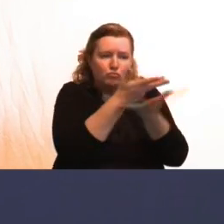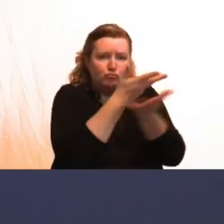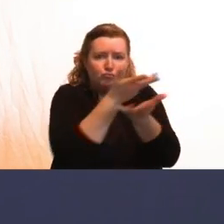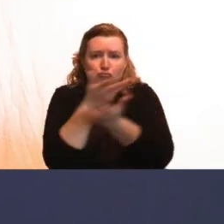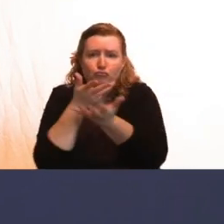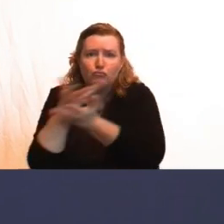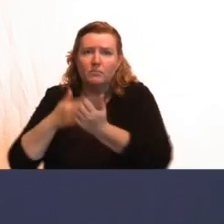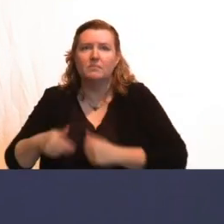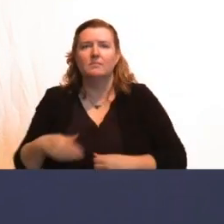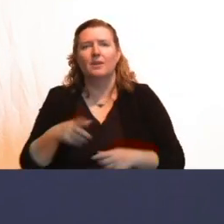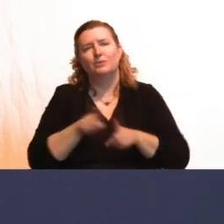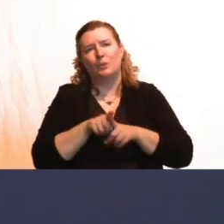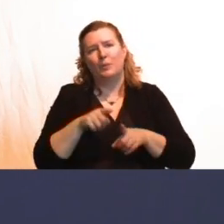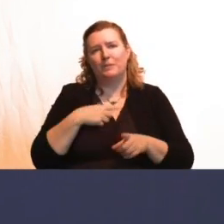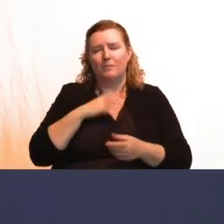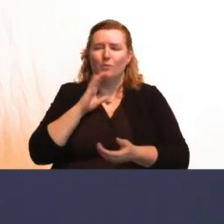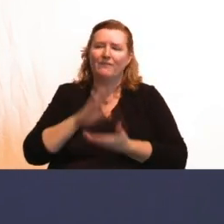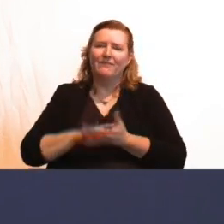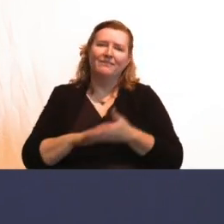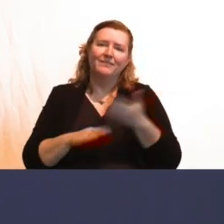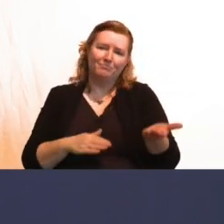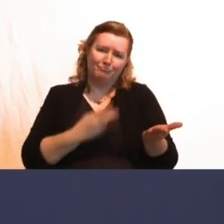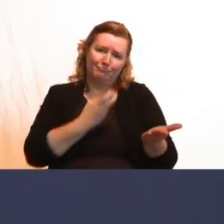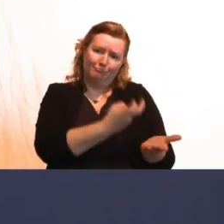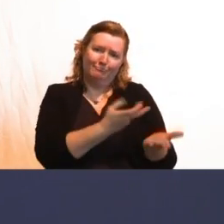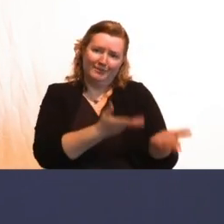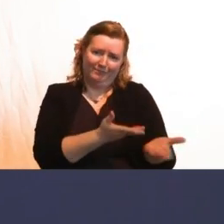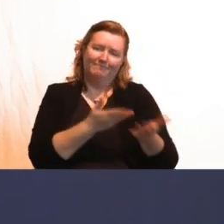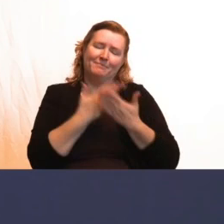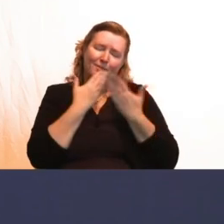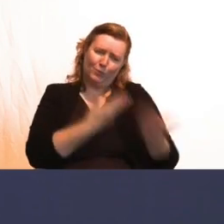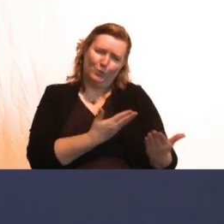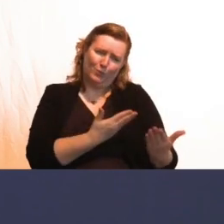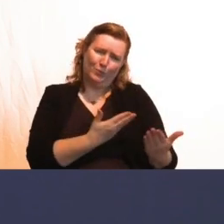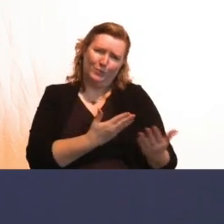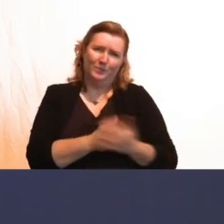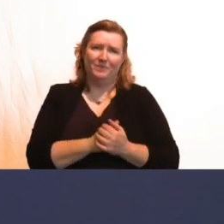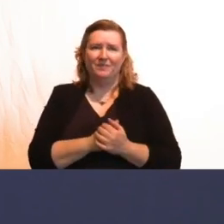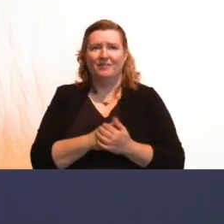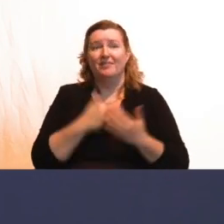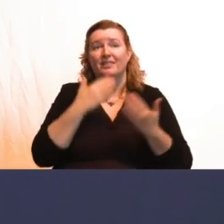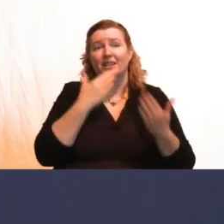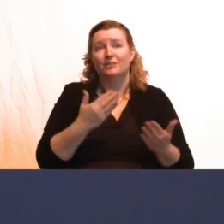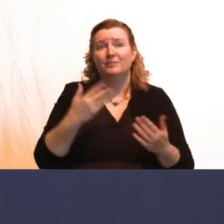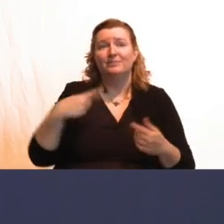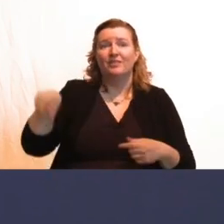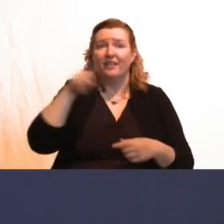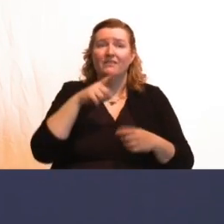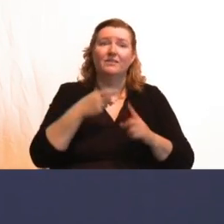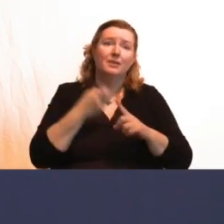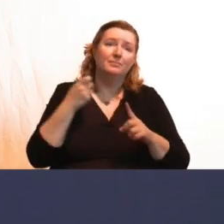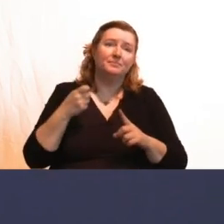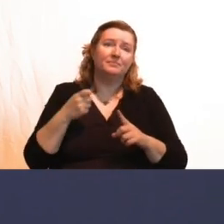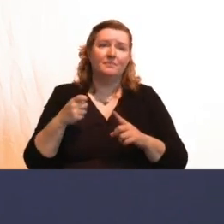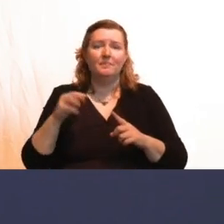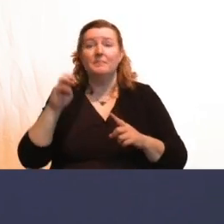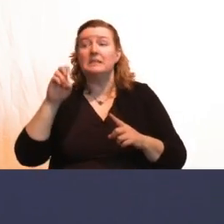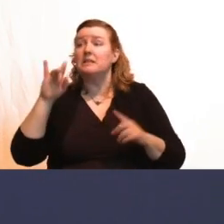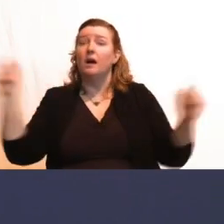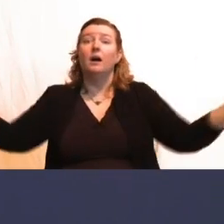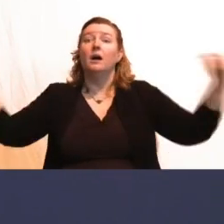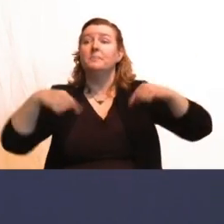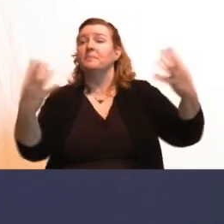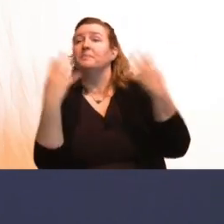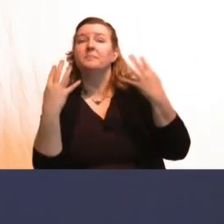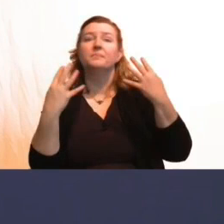the members of the media who came and reported out the news that we made here. Over the course of the past 2 years, you ready for this? We